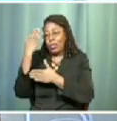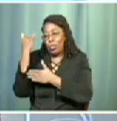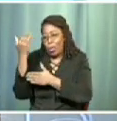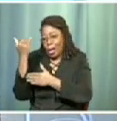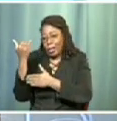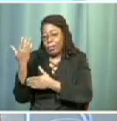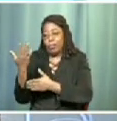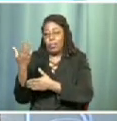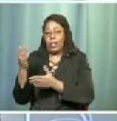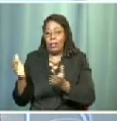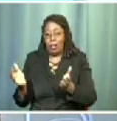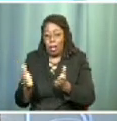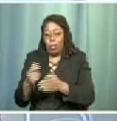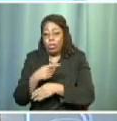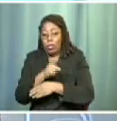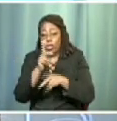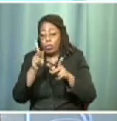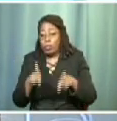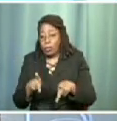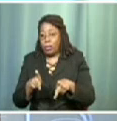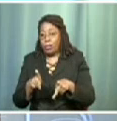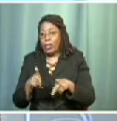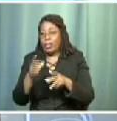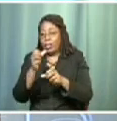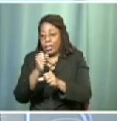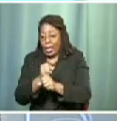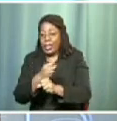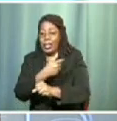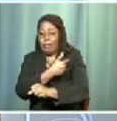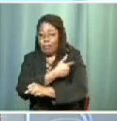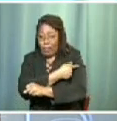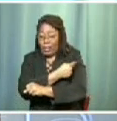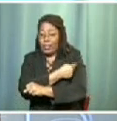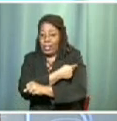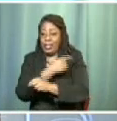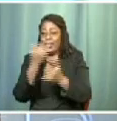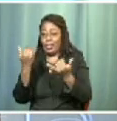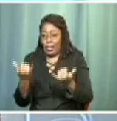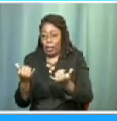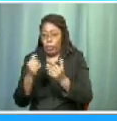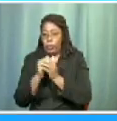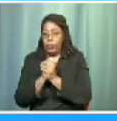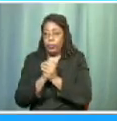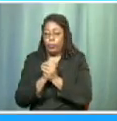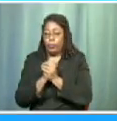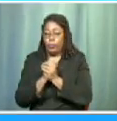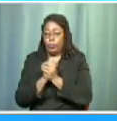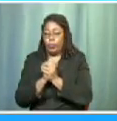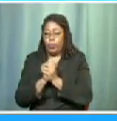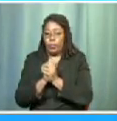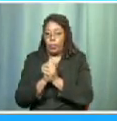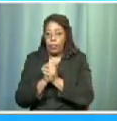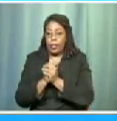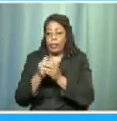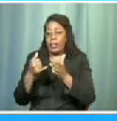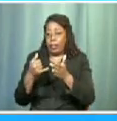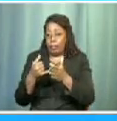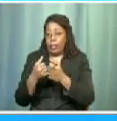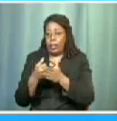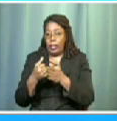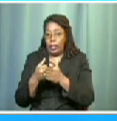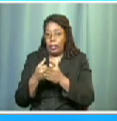she implores the unvaccinated to get the jab now while they can. It is